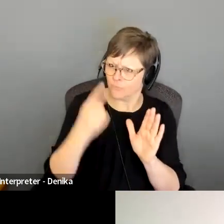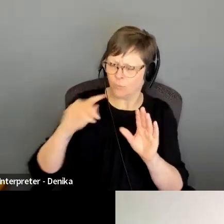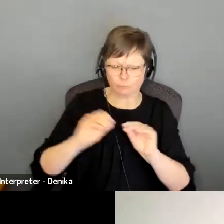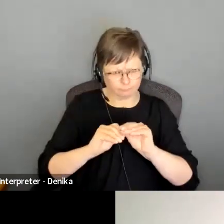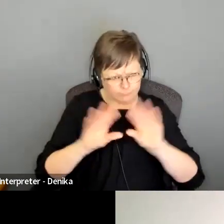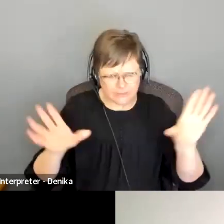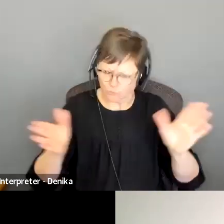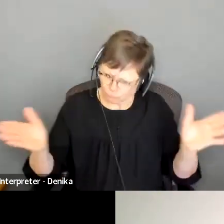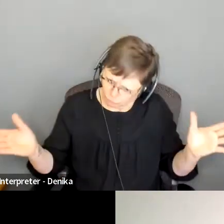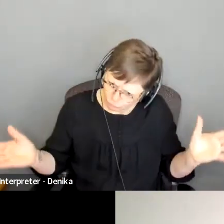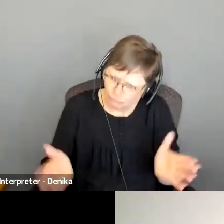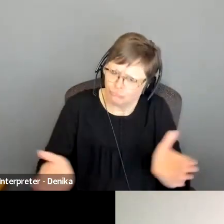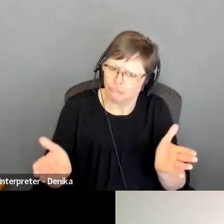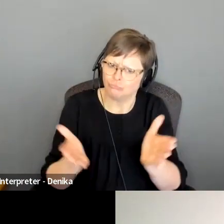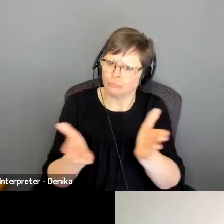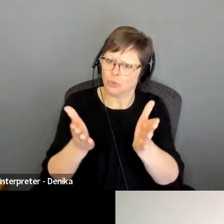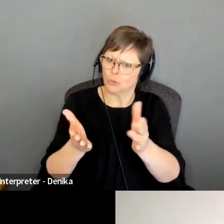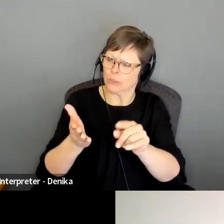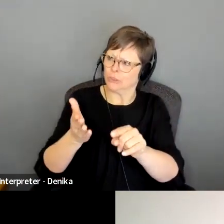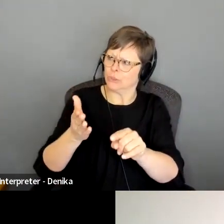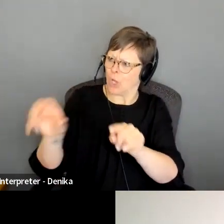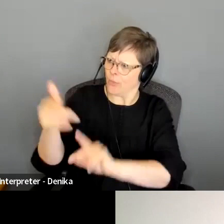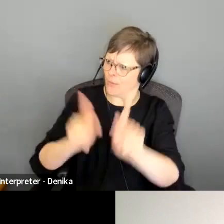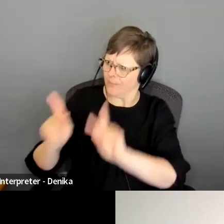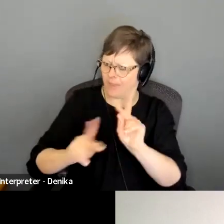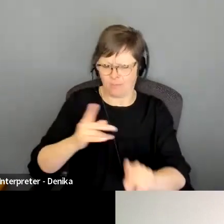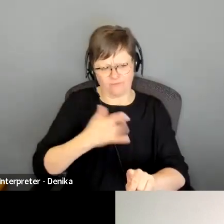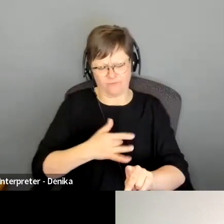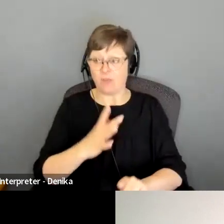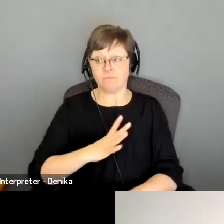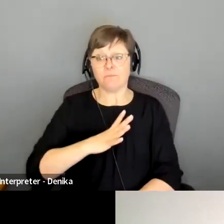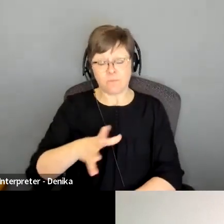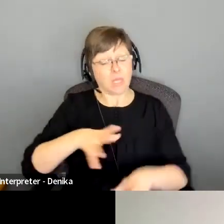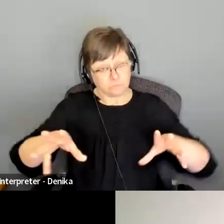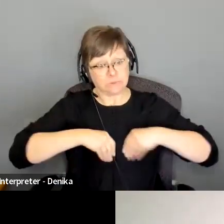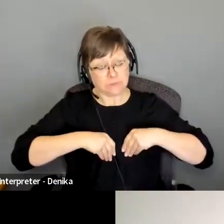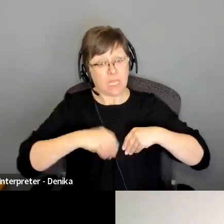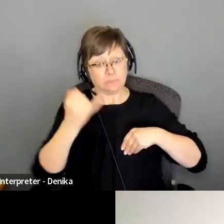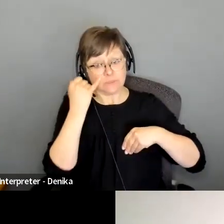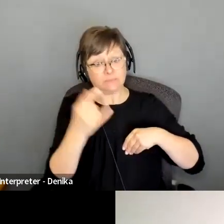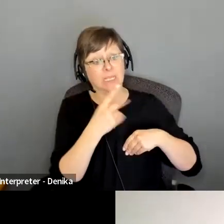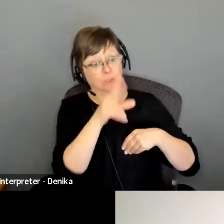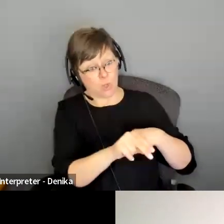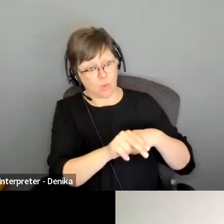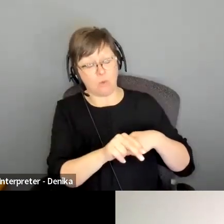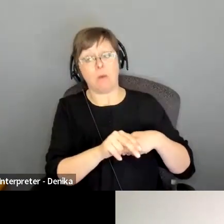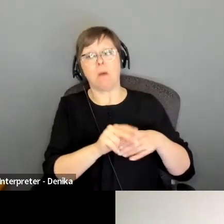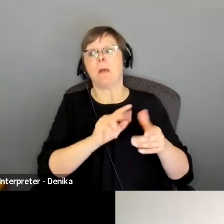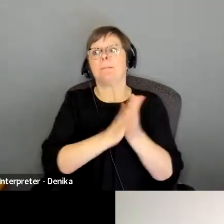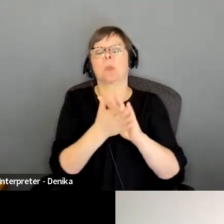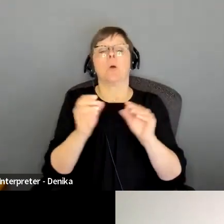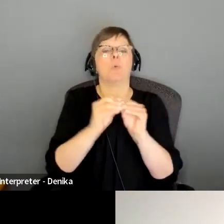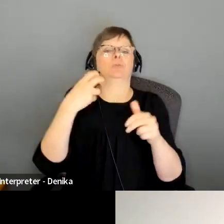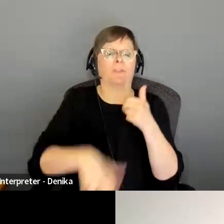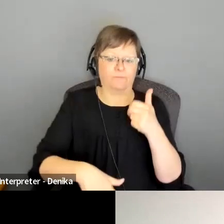explicitly make it an expectation for folks to feel okay to do that, then it's even harder. And if the way that we are raised